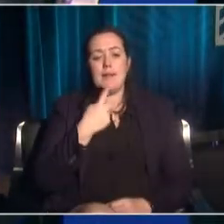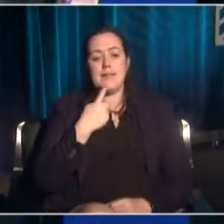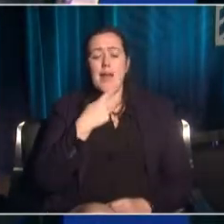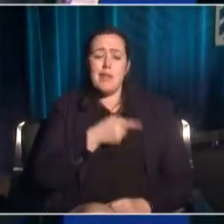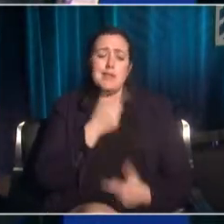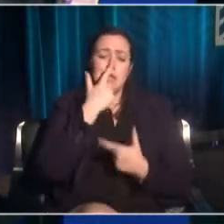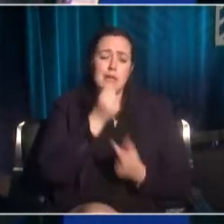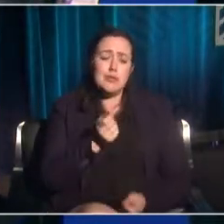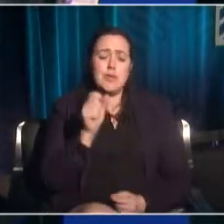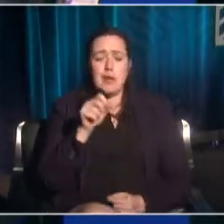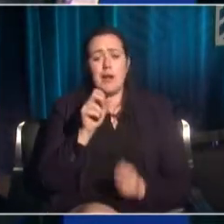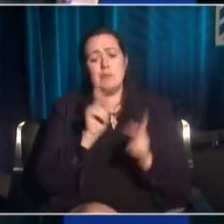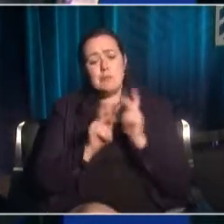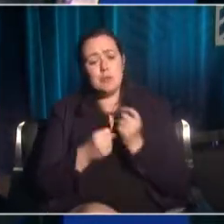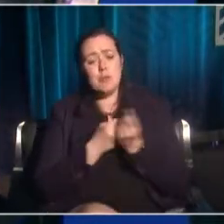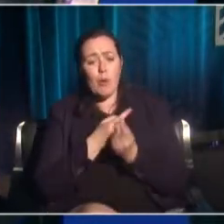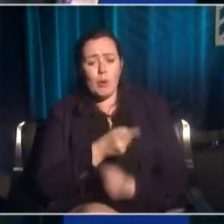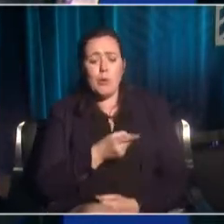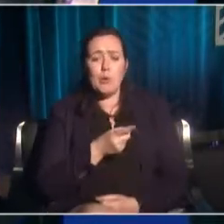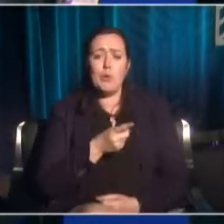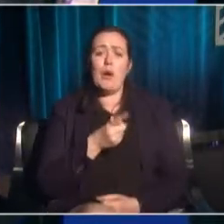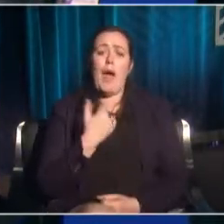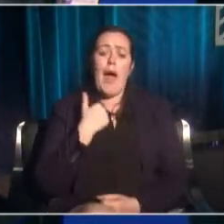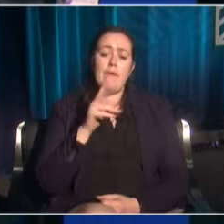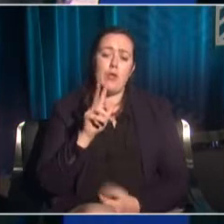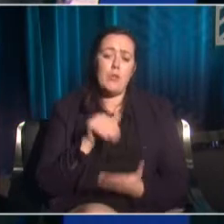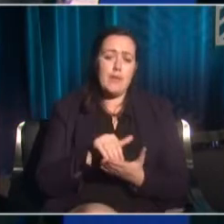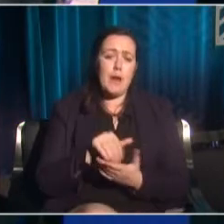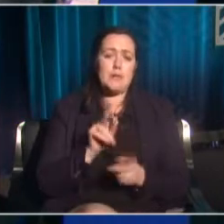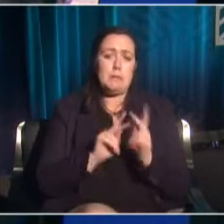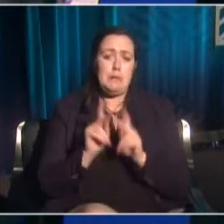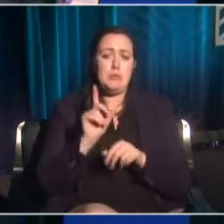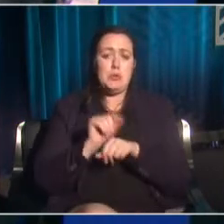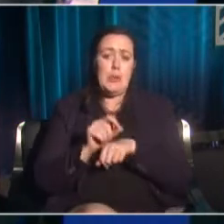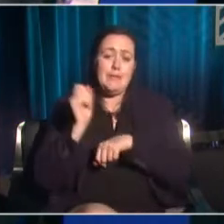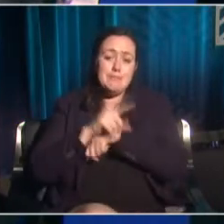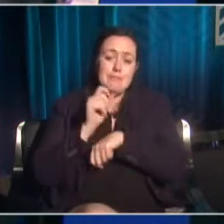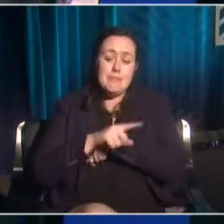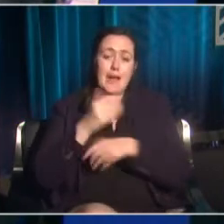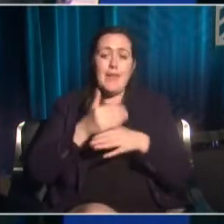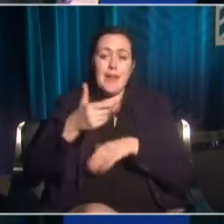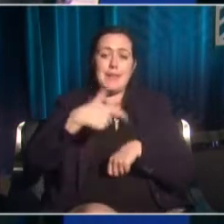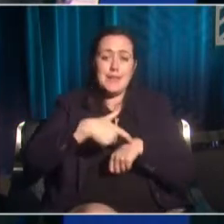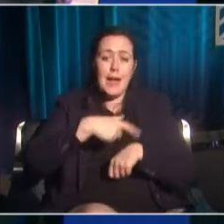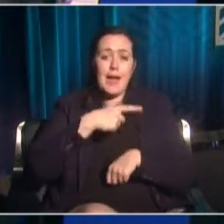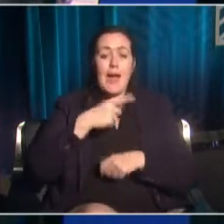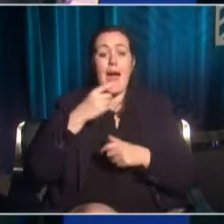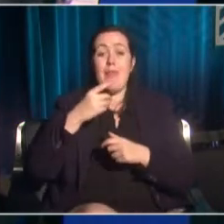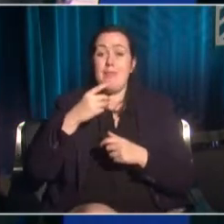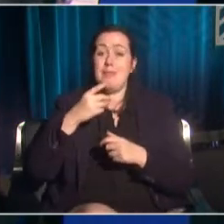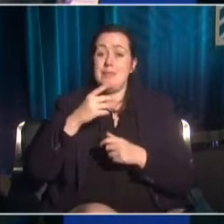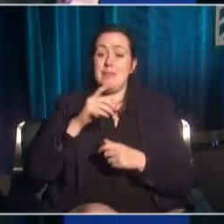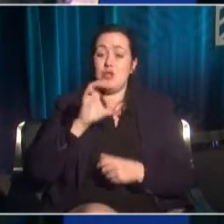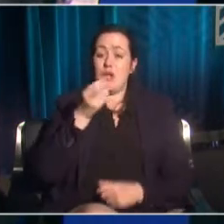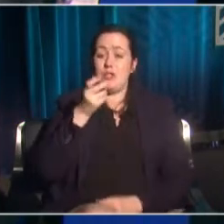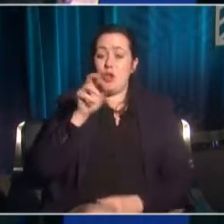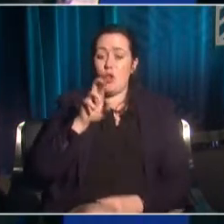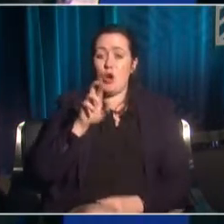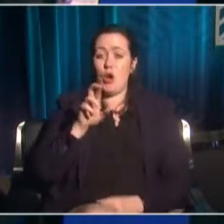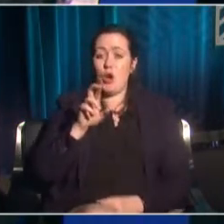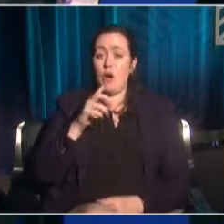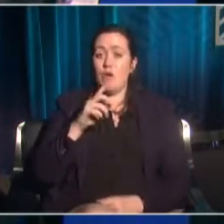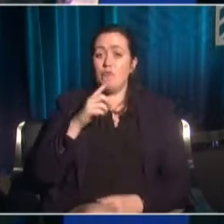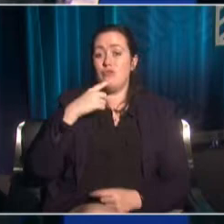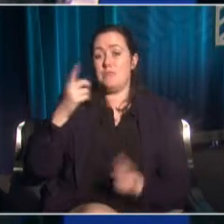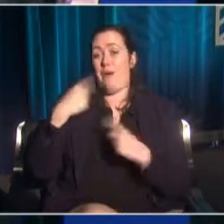do people really support you? We got 3,000 people to tweet them the next day. We then get a message saying the Chancellor has recorded you a video message talking about